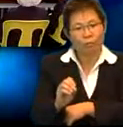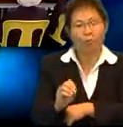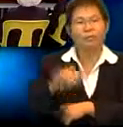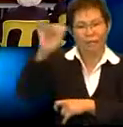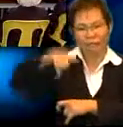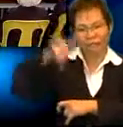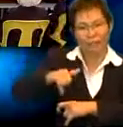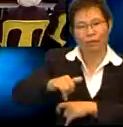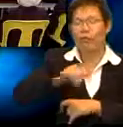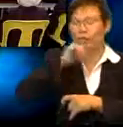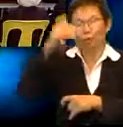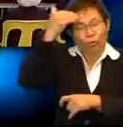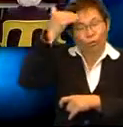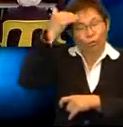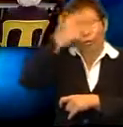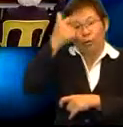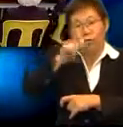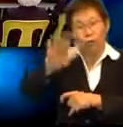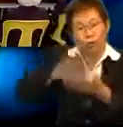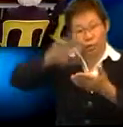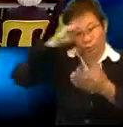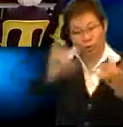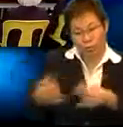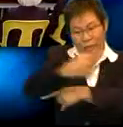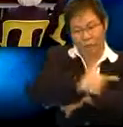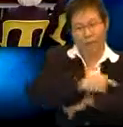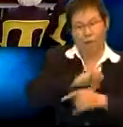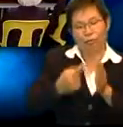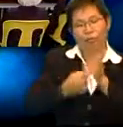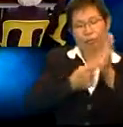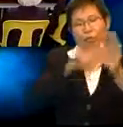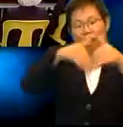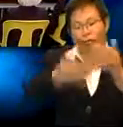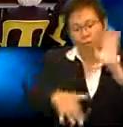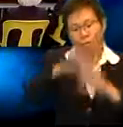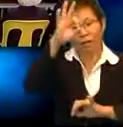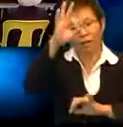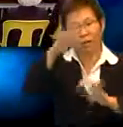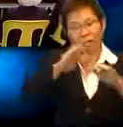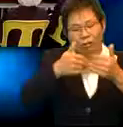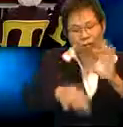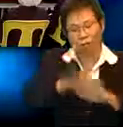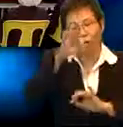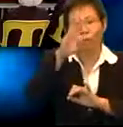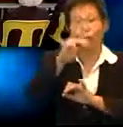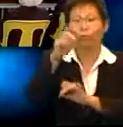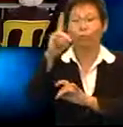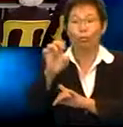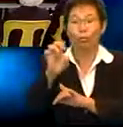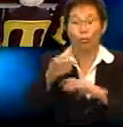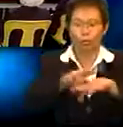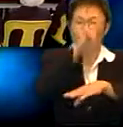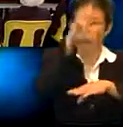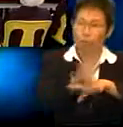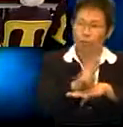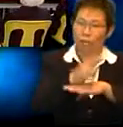No. Yeah, yes, you do not know because you are going to learn it today. I'm going to show you how to find the